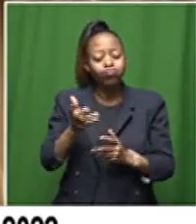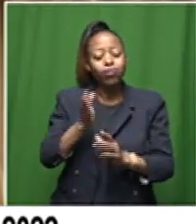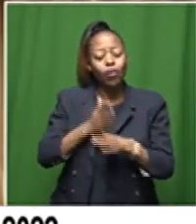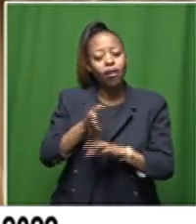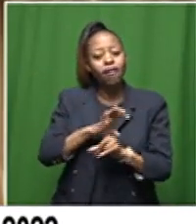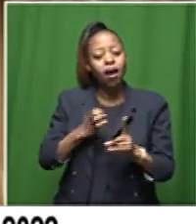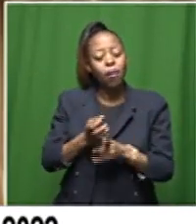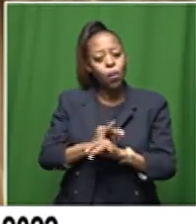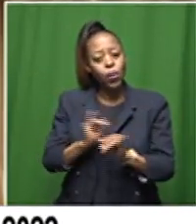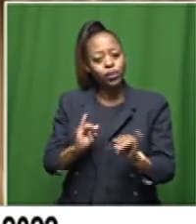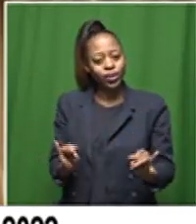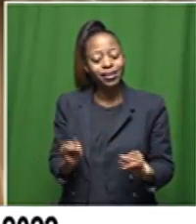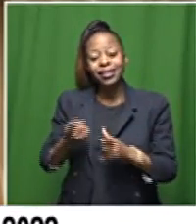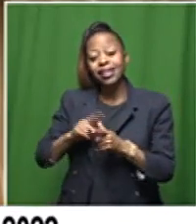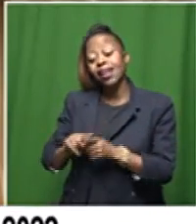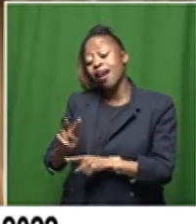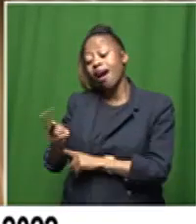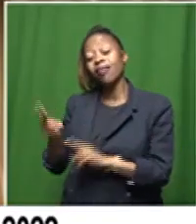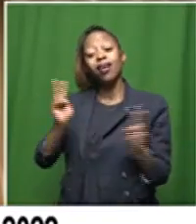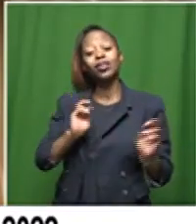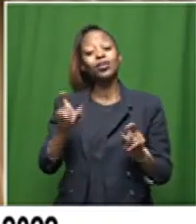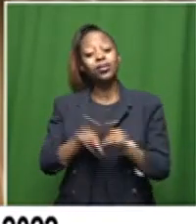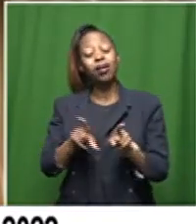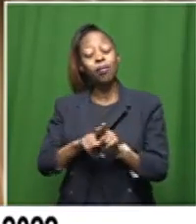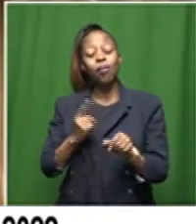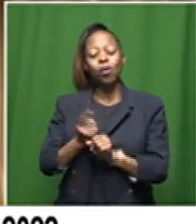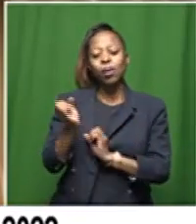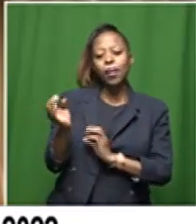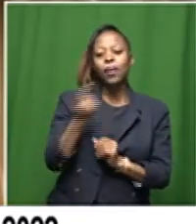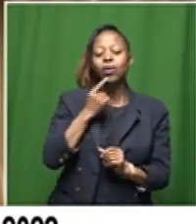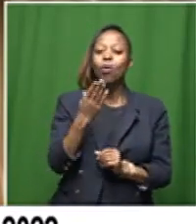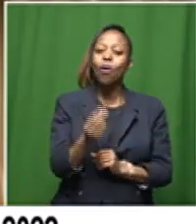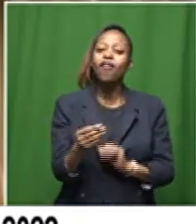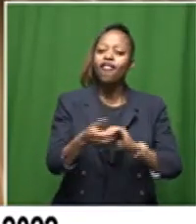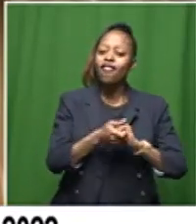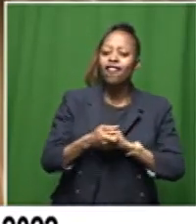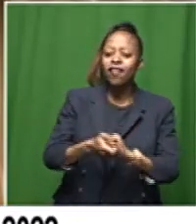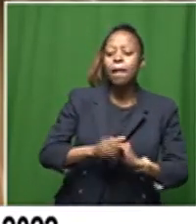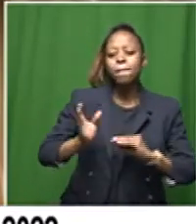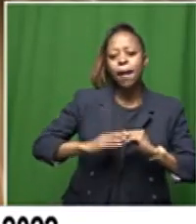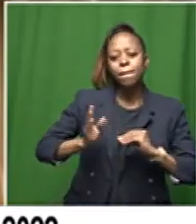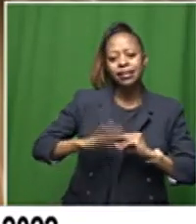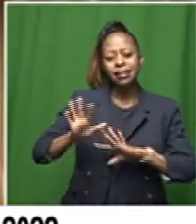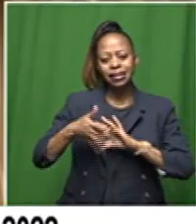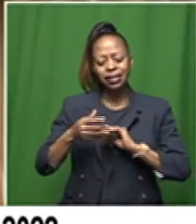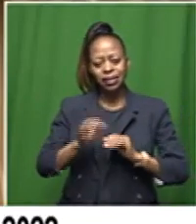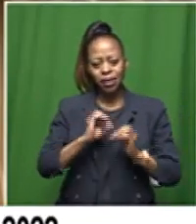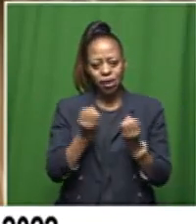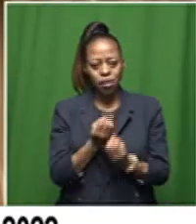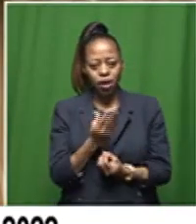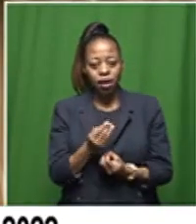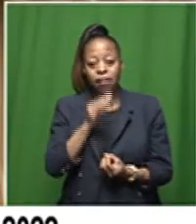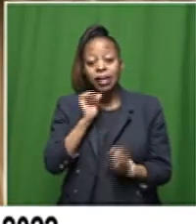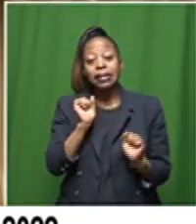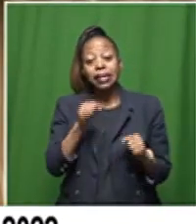working environments. And one of the issues that I also forgot to tell you is that we also have what we call associate membership in the organization. Okay. So even